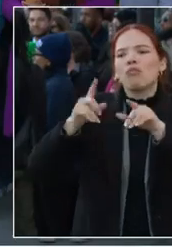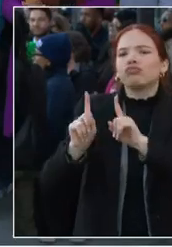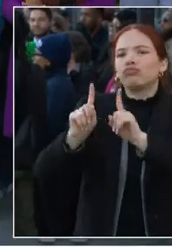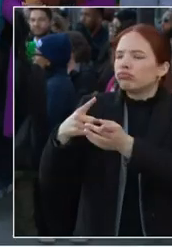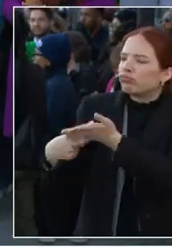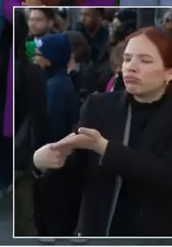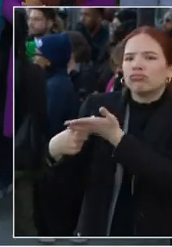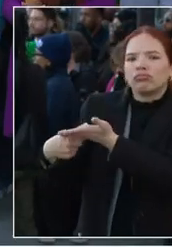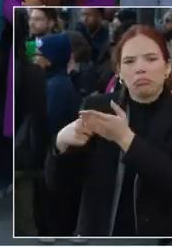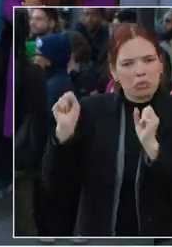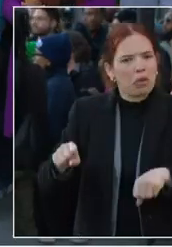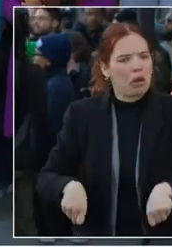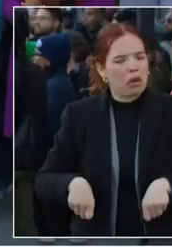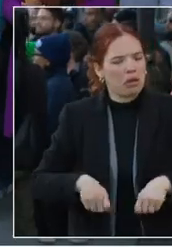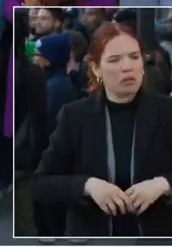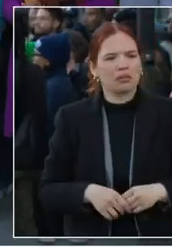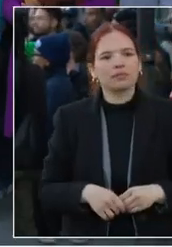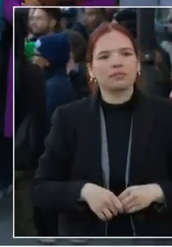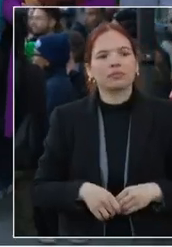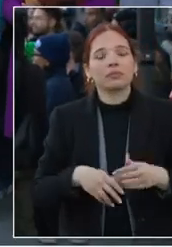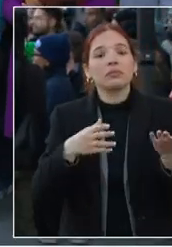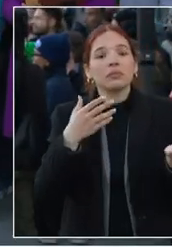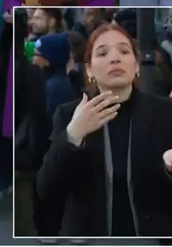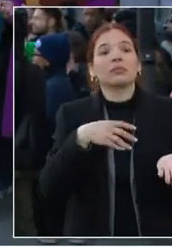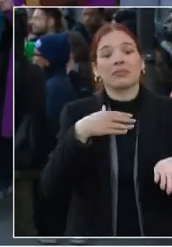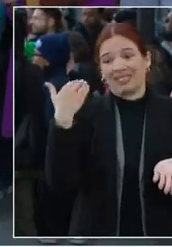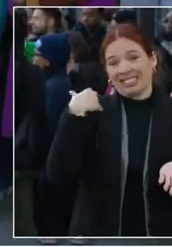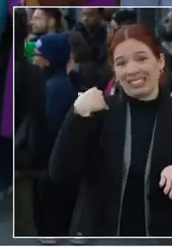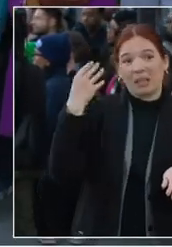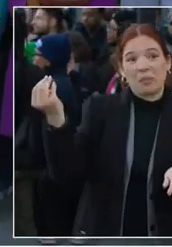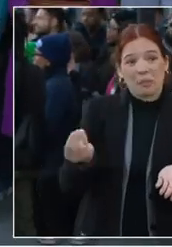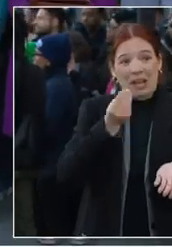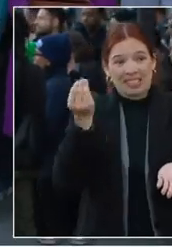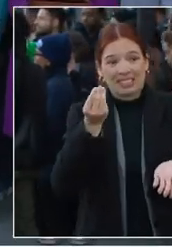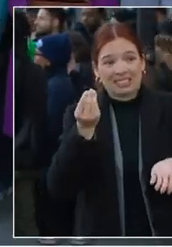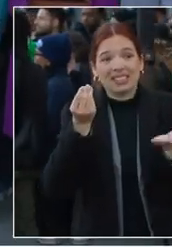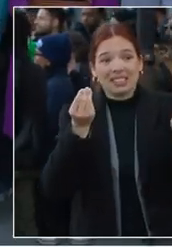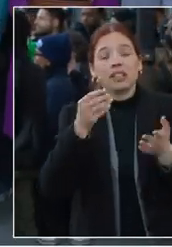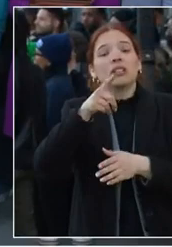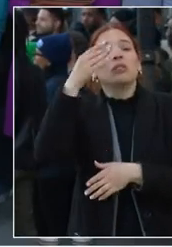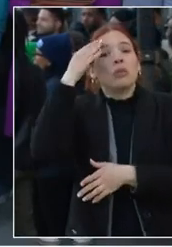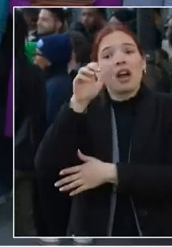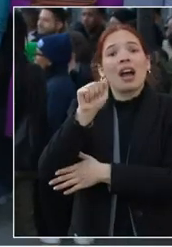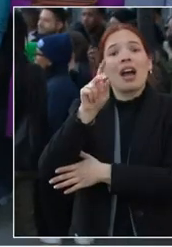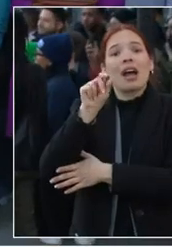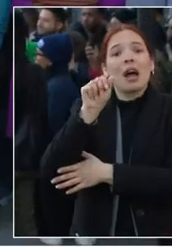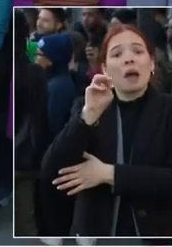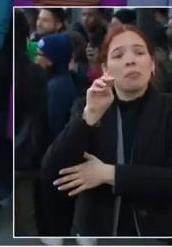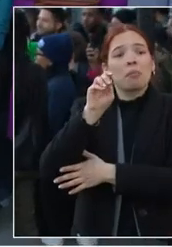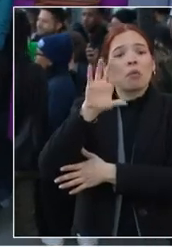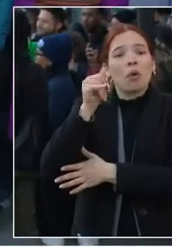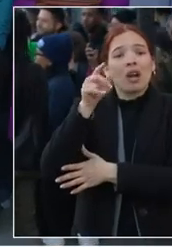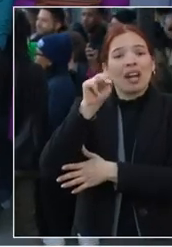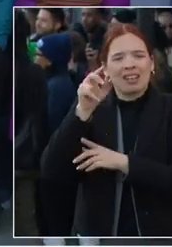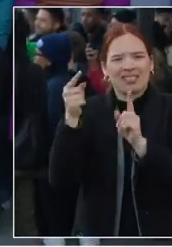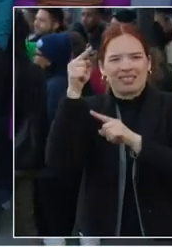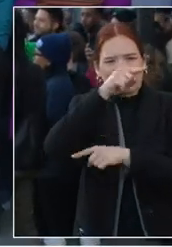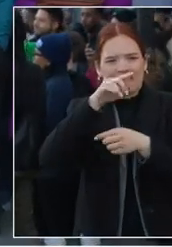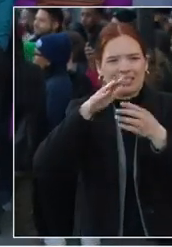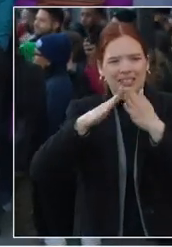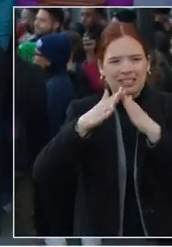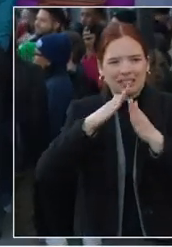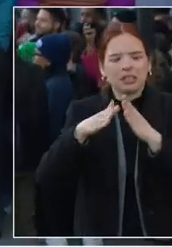in Adams Morgan on Monday, similarly talking about additional